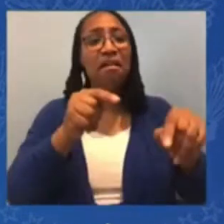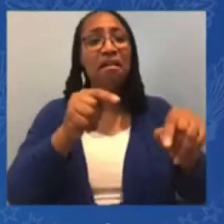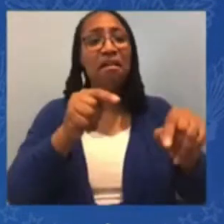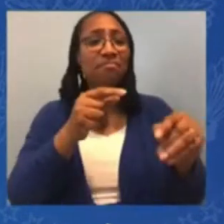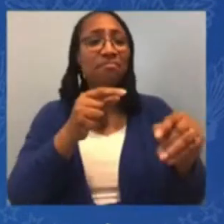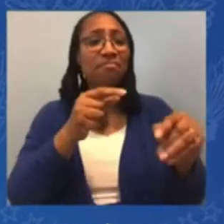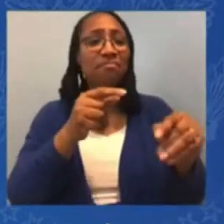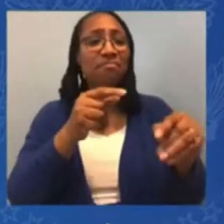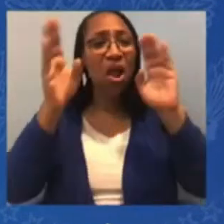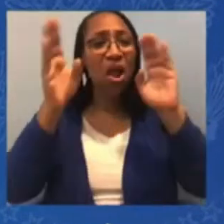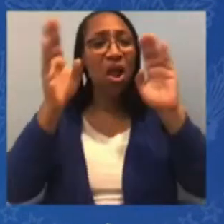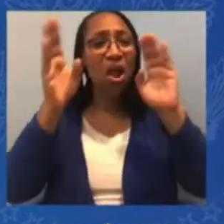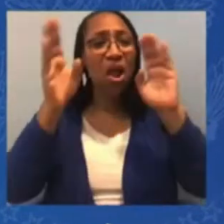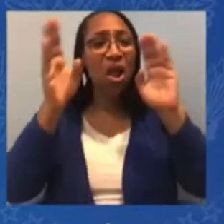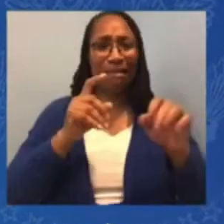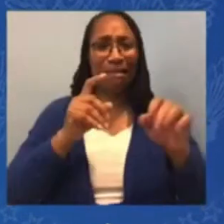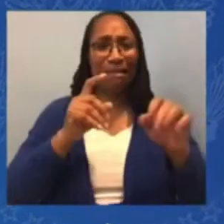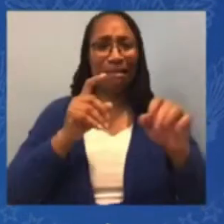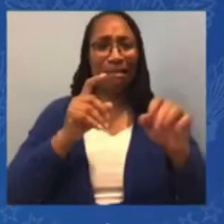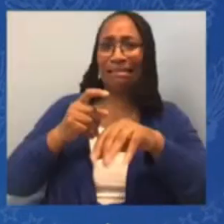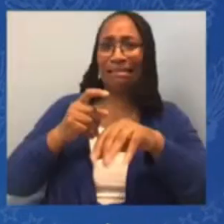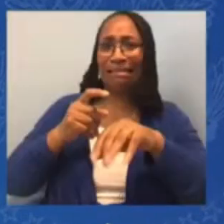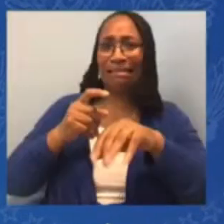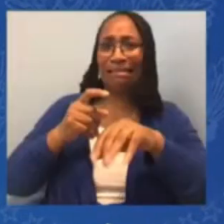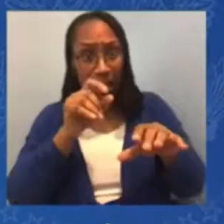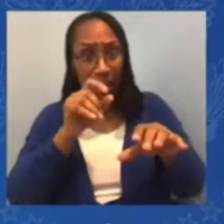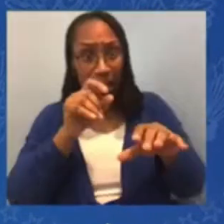right? Is that still the deal?